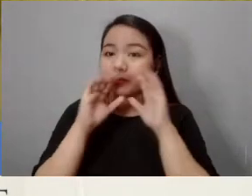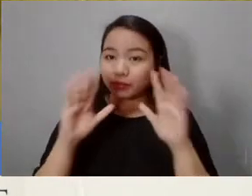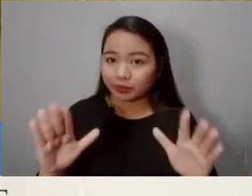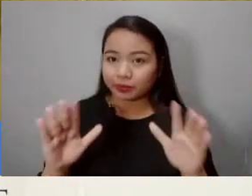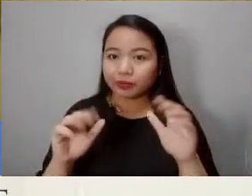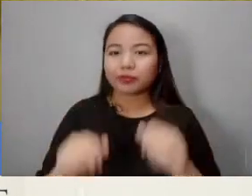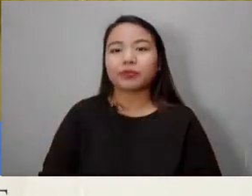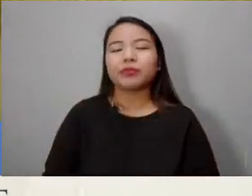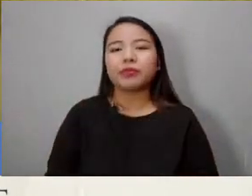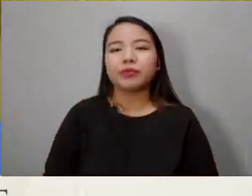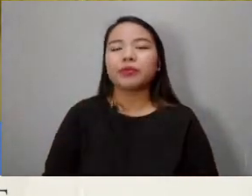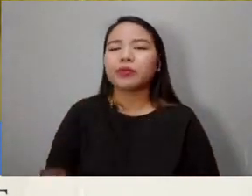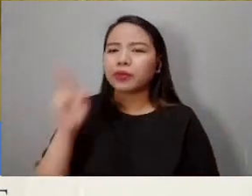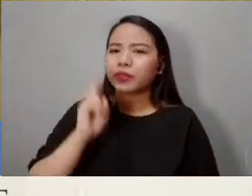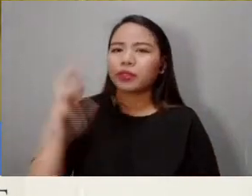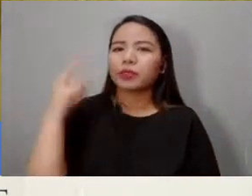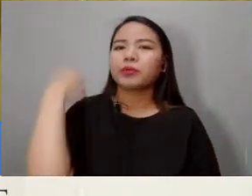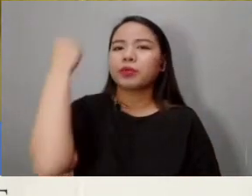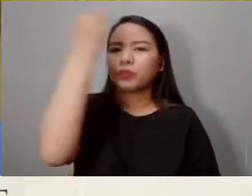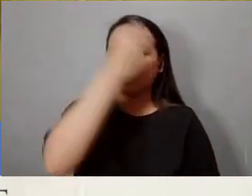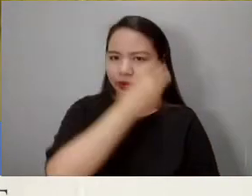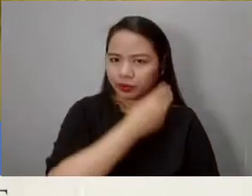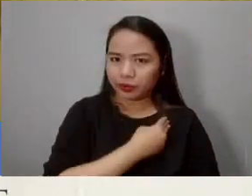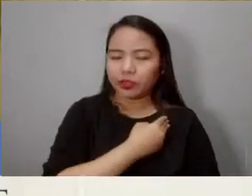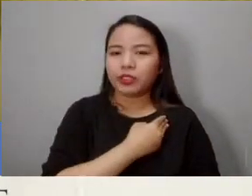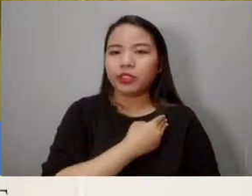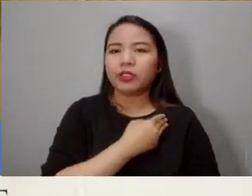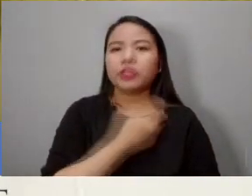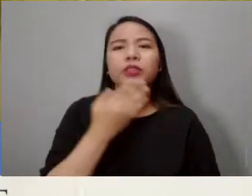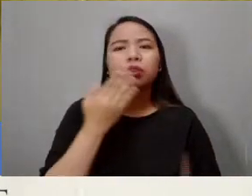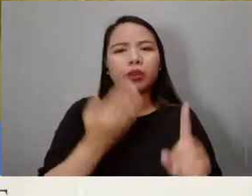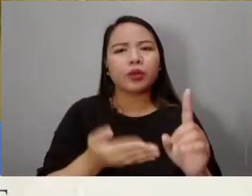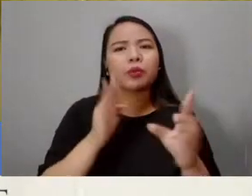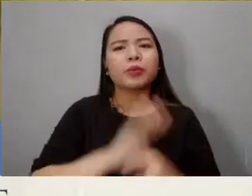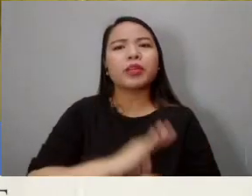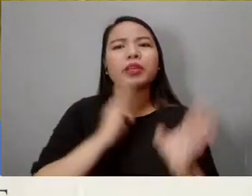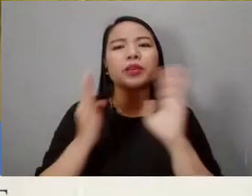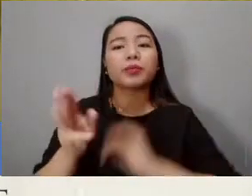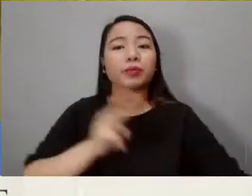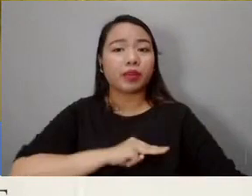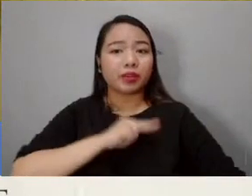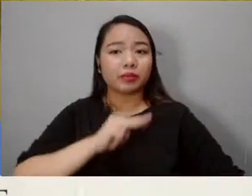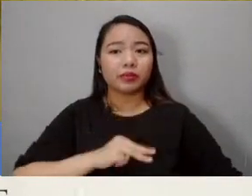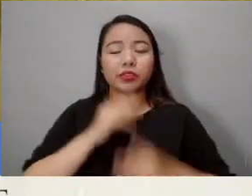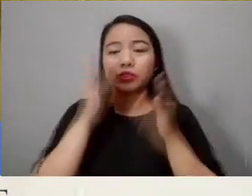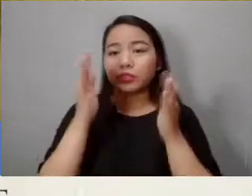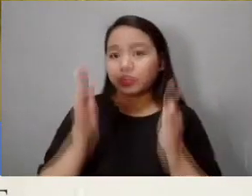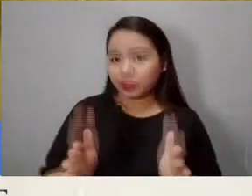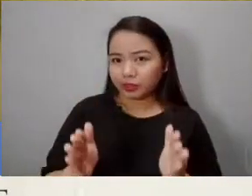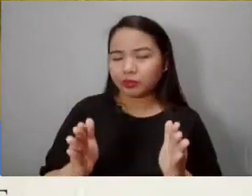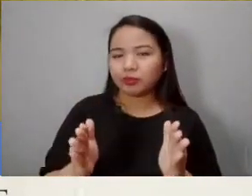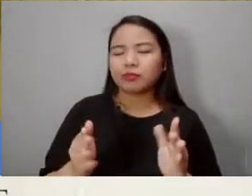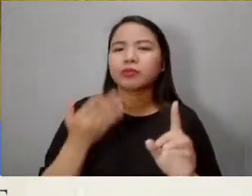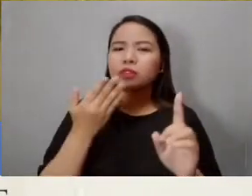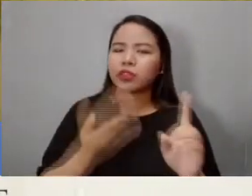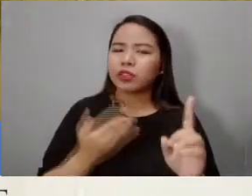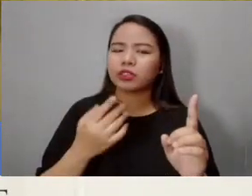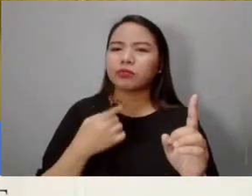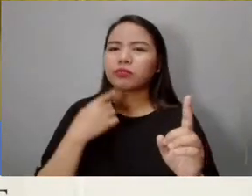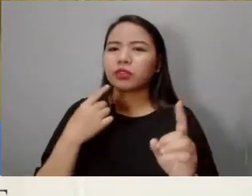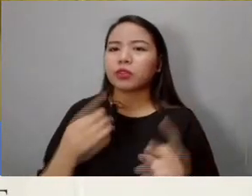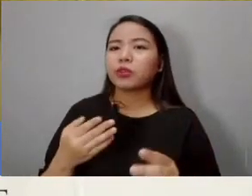Here Mary became a missionary. She brings to Elizabeth and to the baby